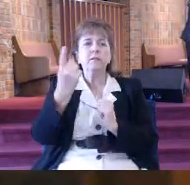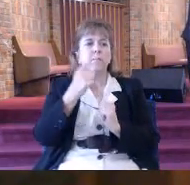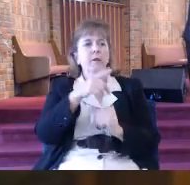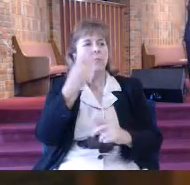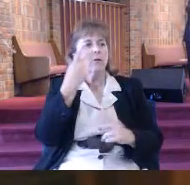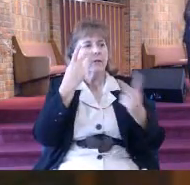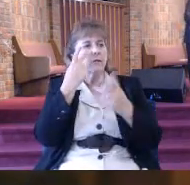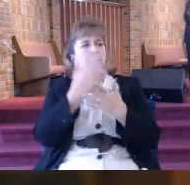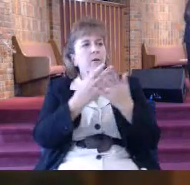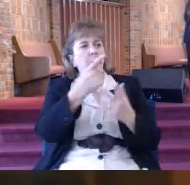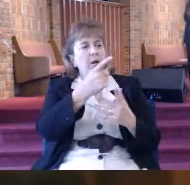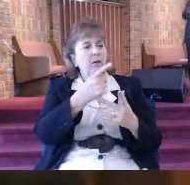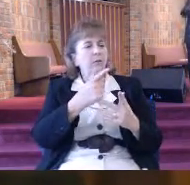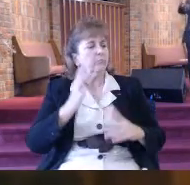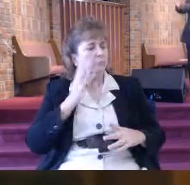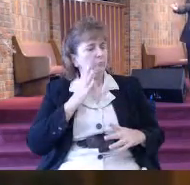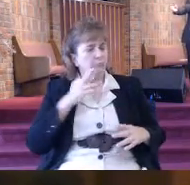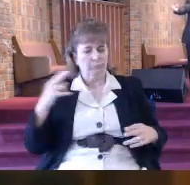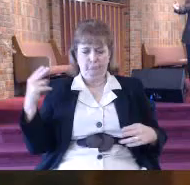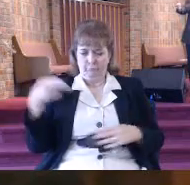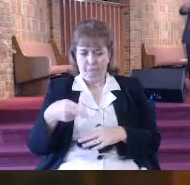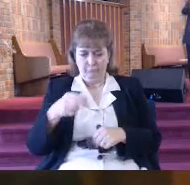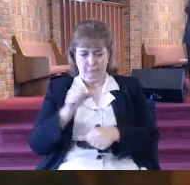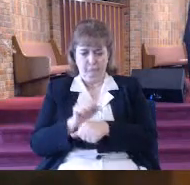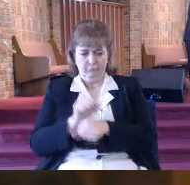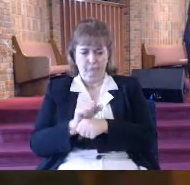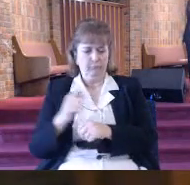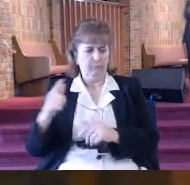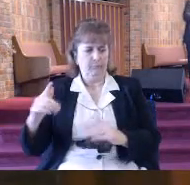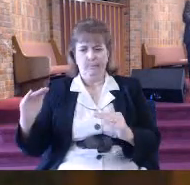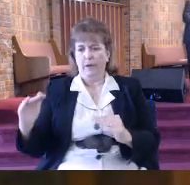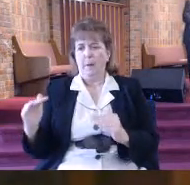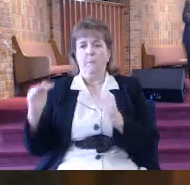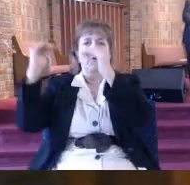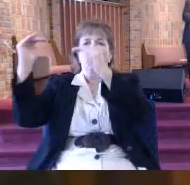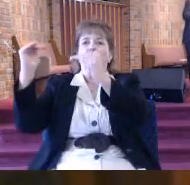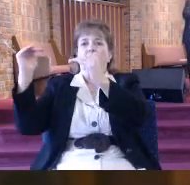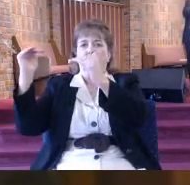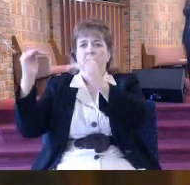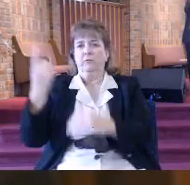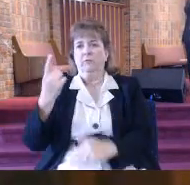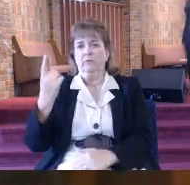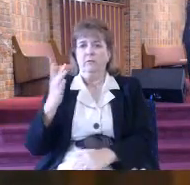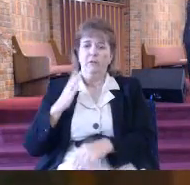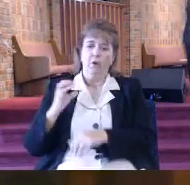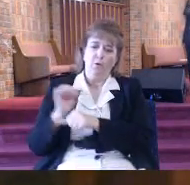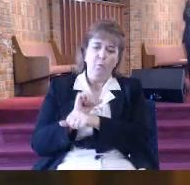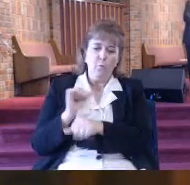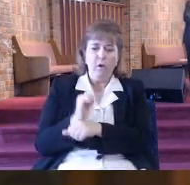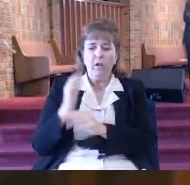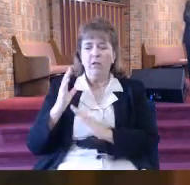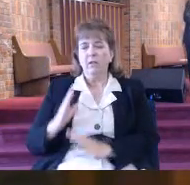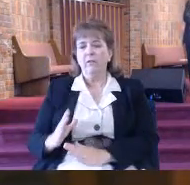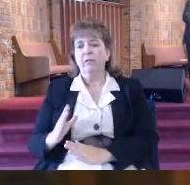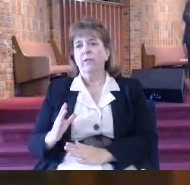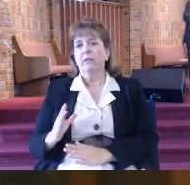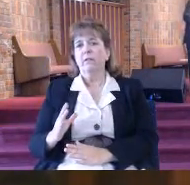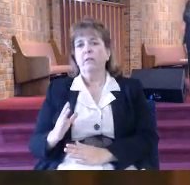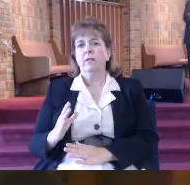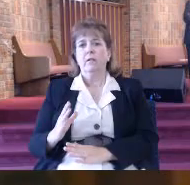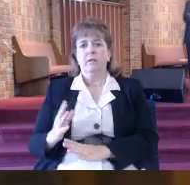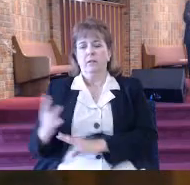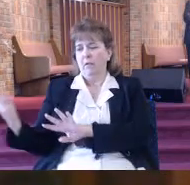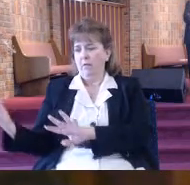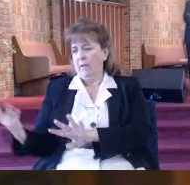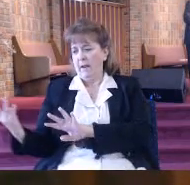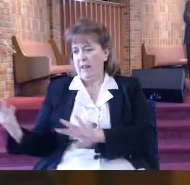been advanced from one area to another. Maybe they were a worker in the line or something